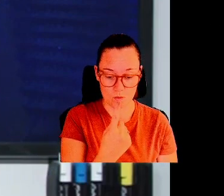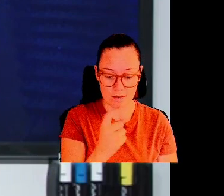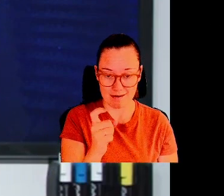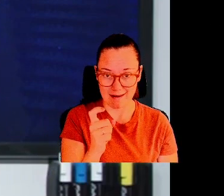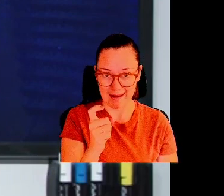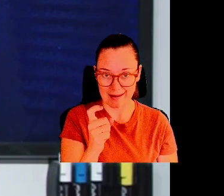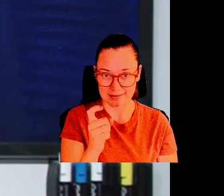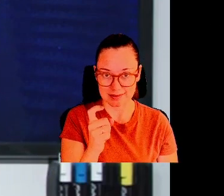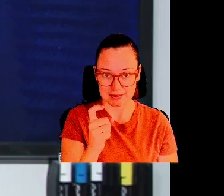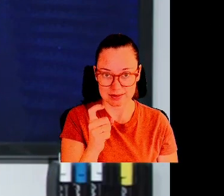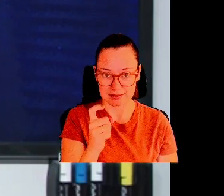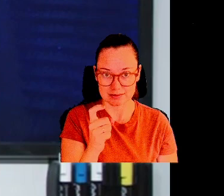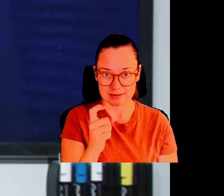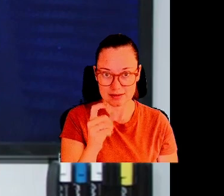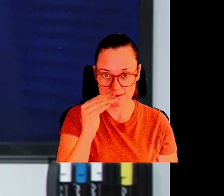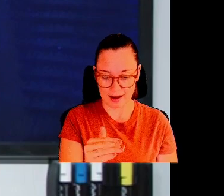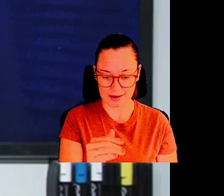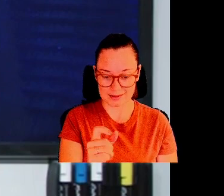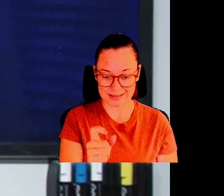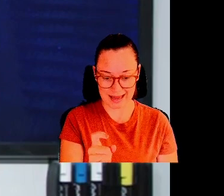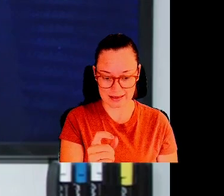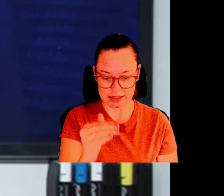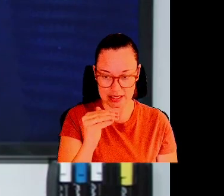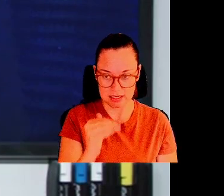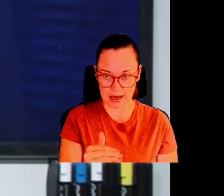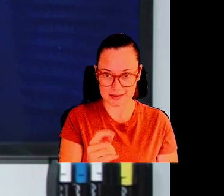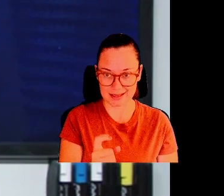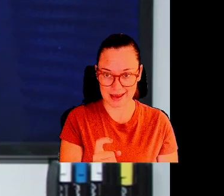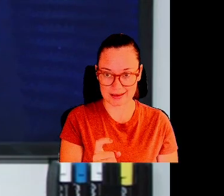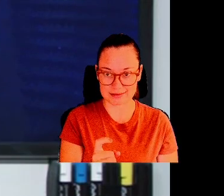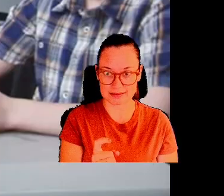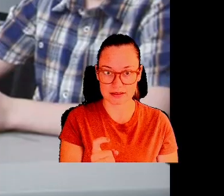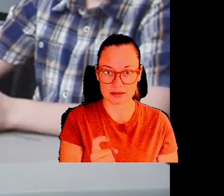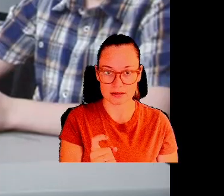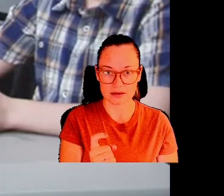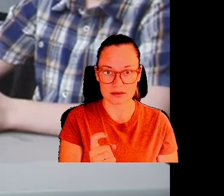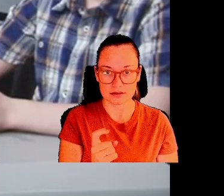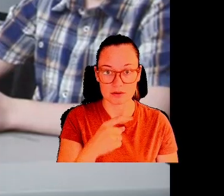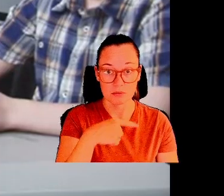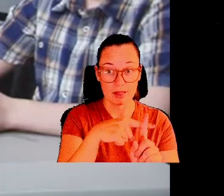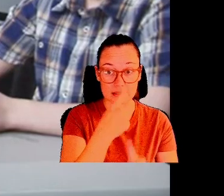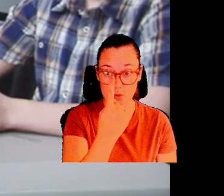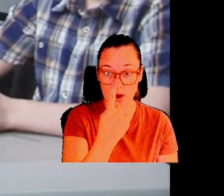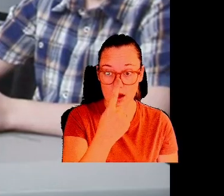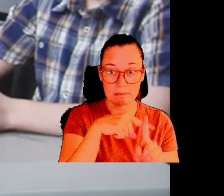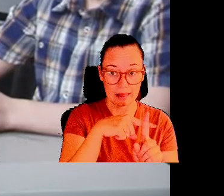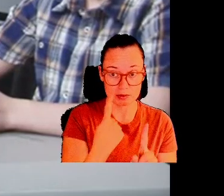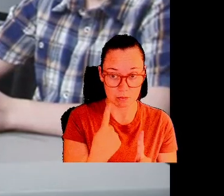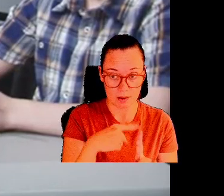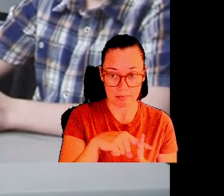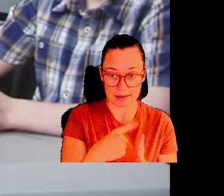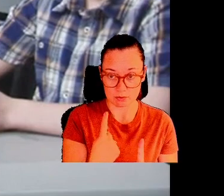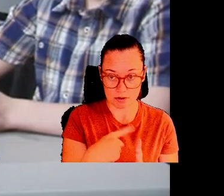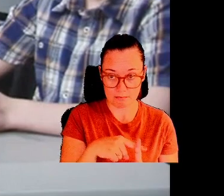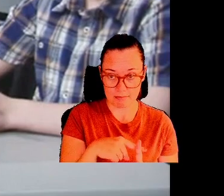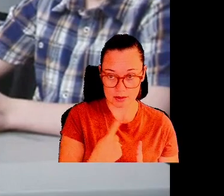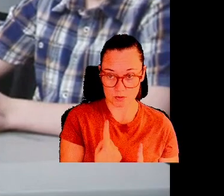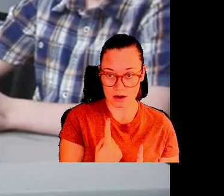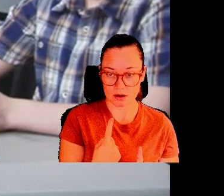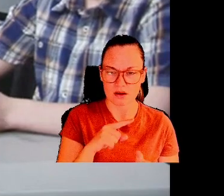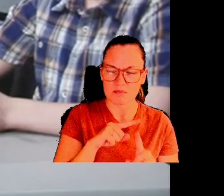next x. But what's happening on the right side, Isaac? Each time as it goes down,